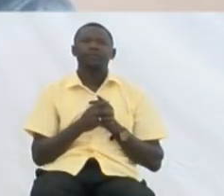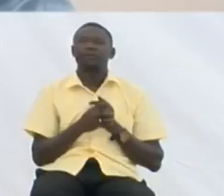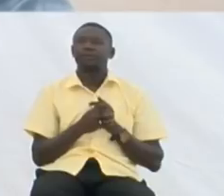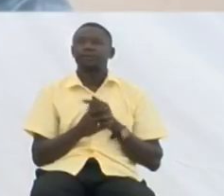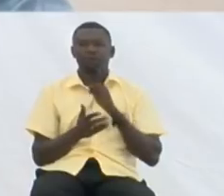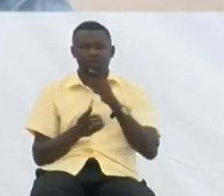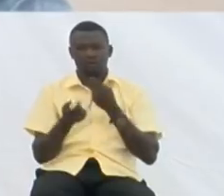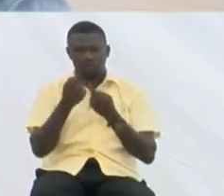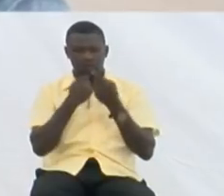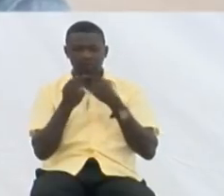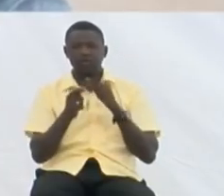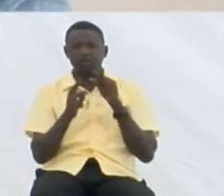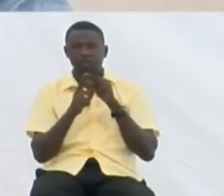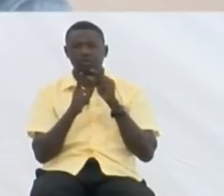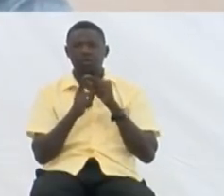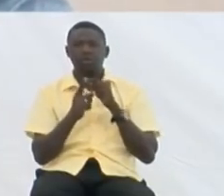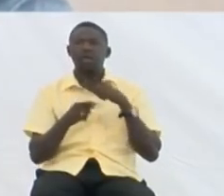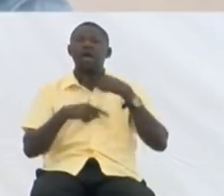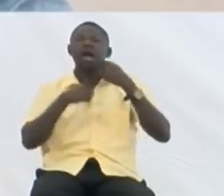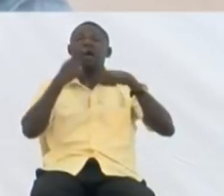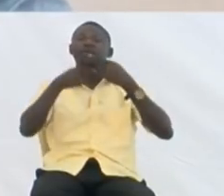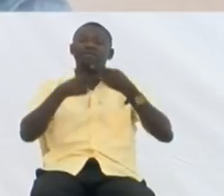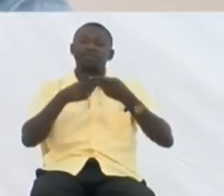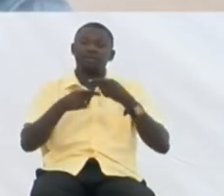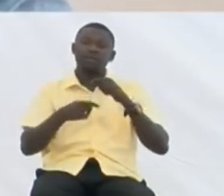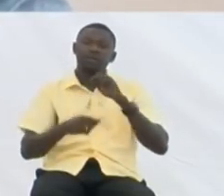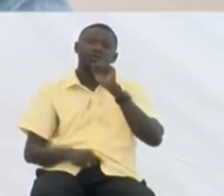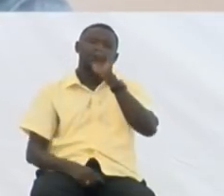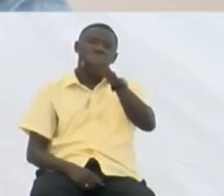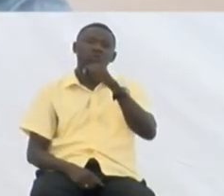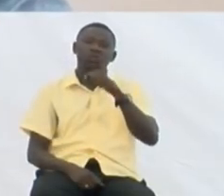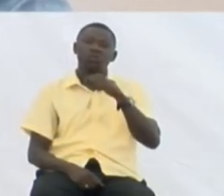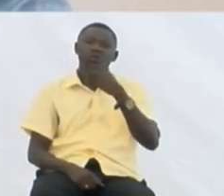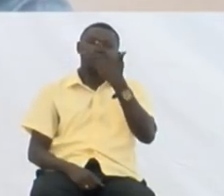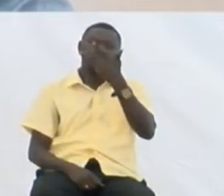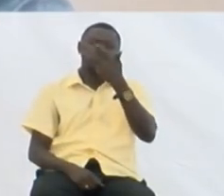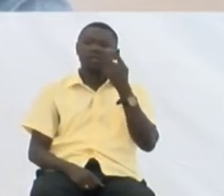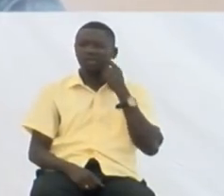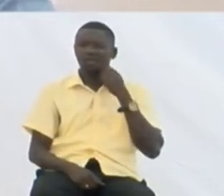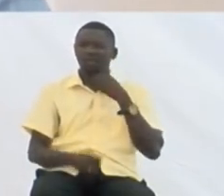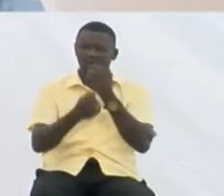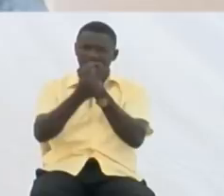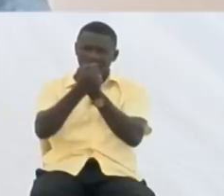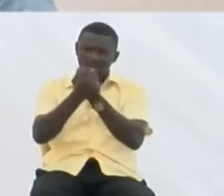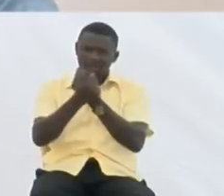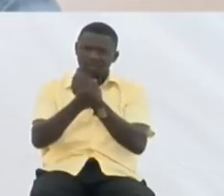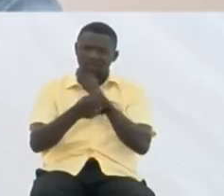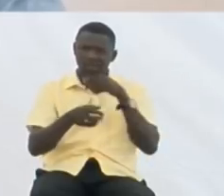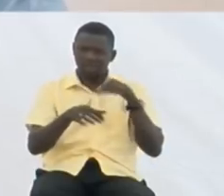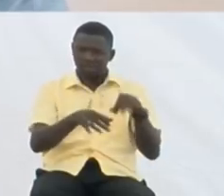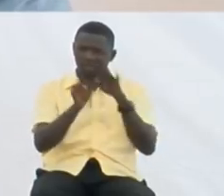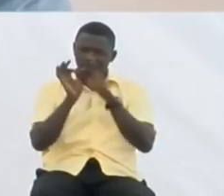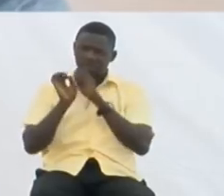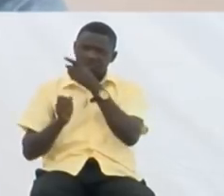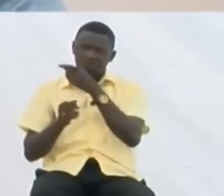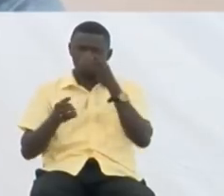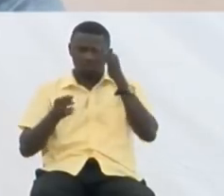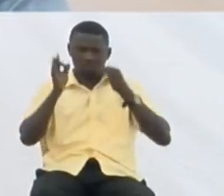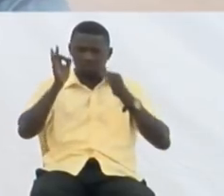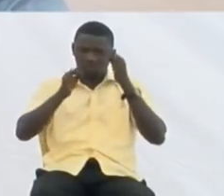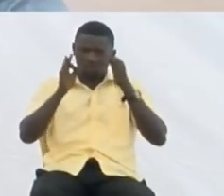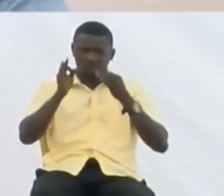let me rephrase. After your 8 days of detention, did they take you to court? Birin